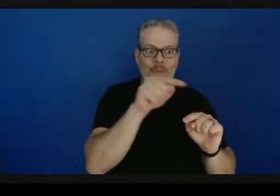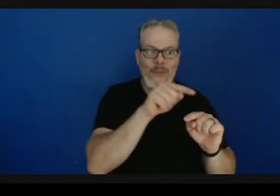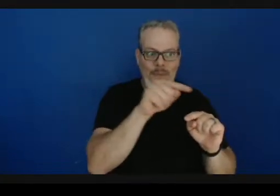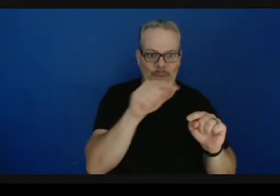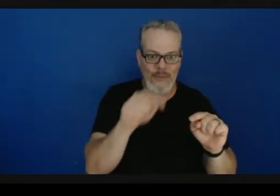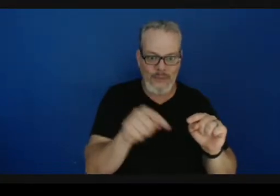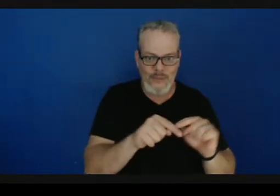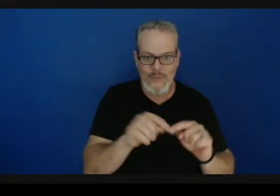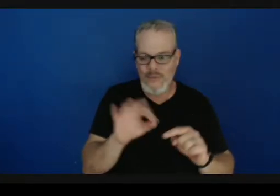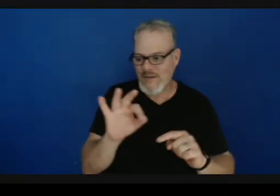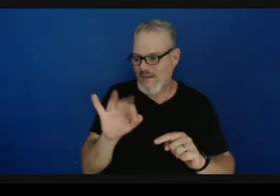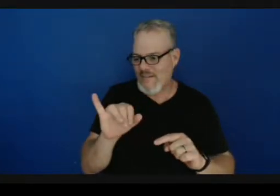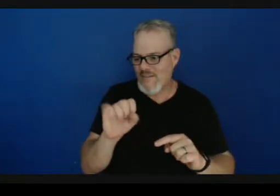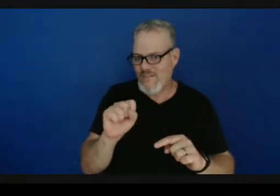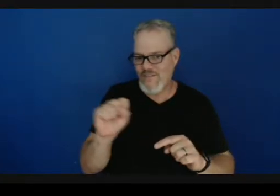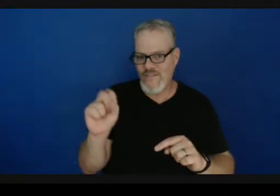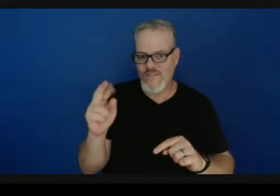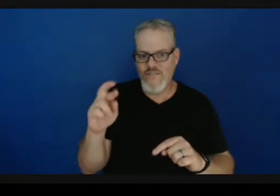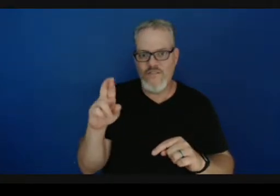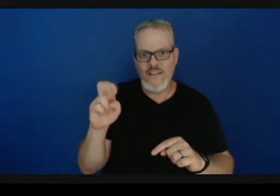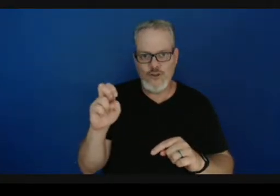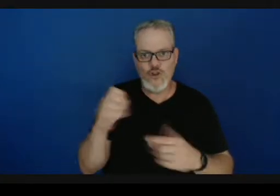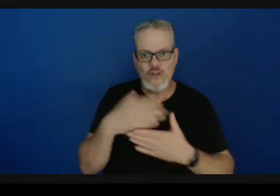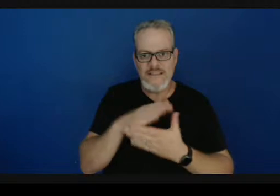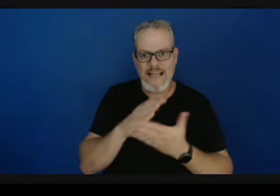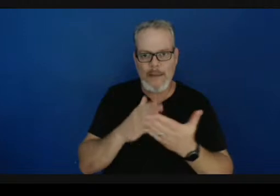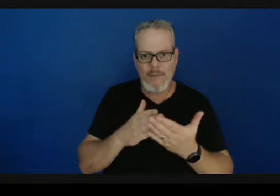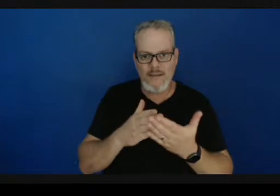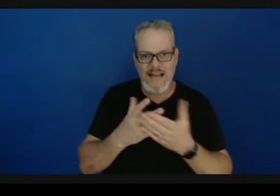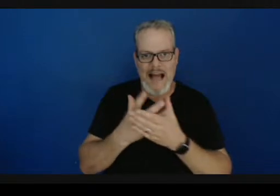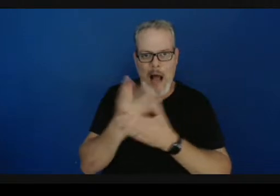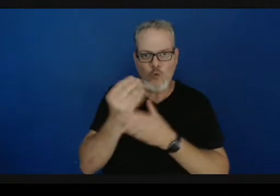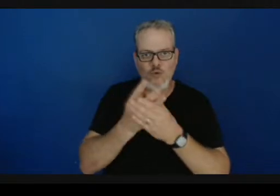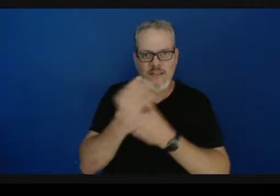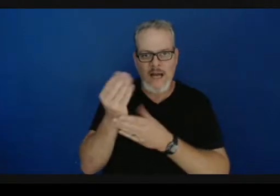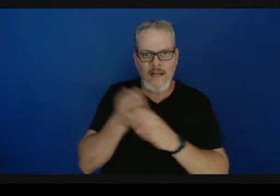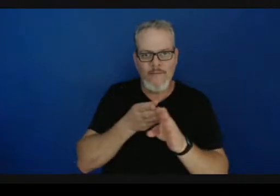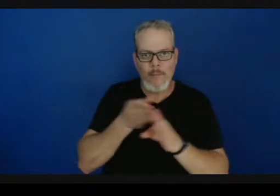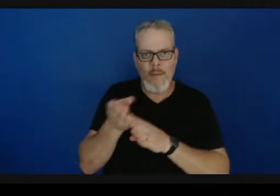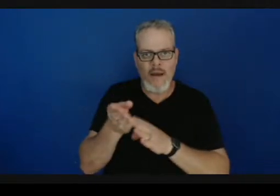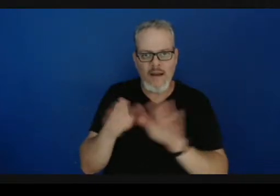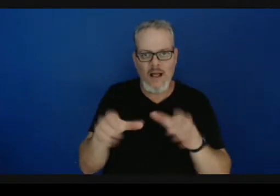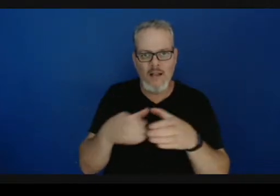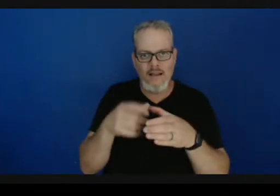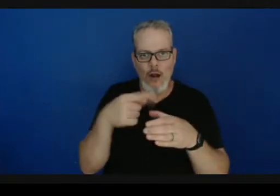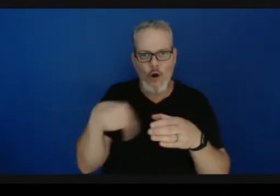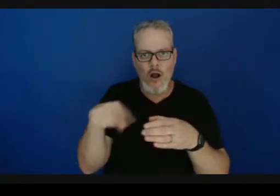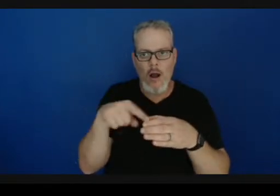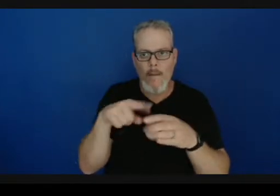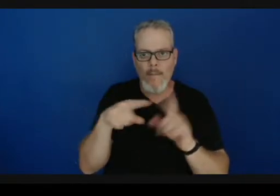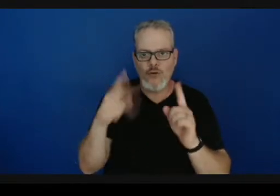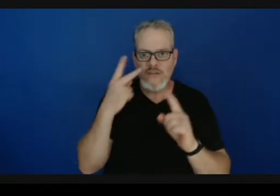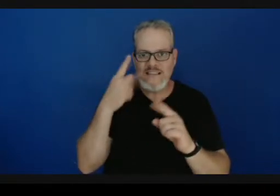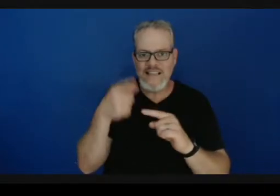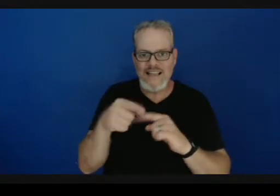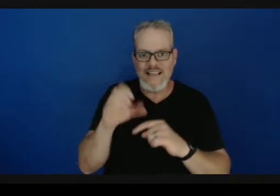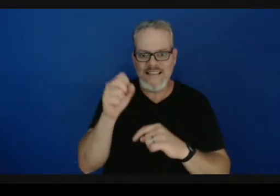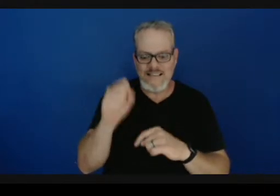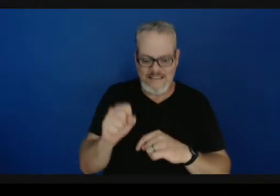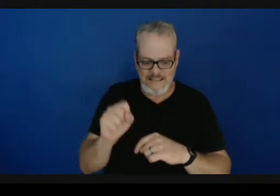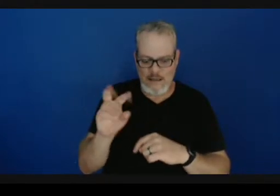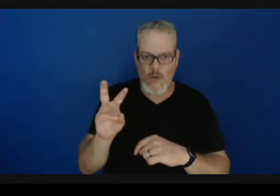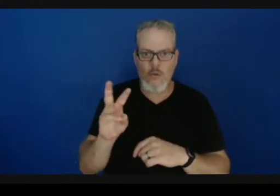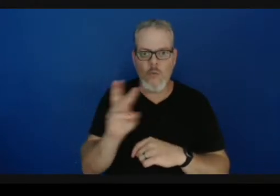fissure segment outside of the main caldera, but still within the summit region. This is going towards the southwest. And we do see here